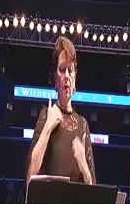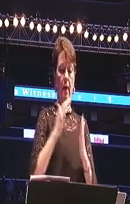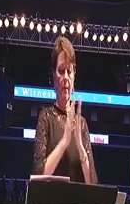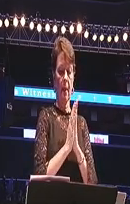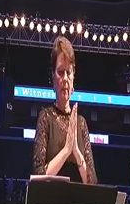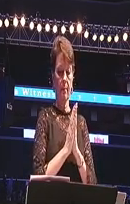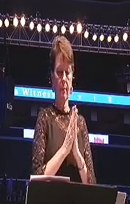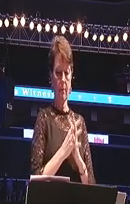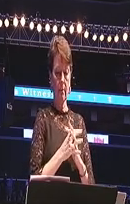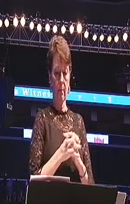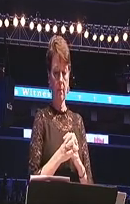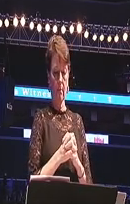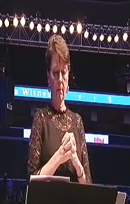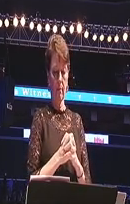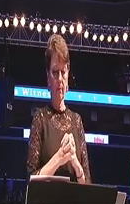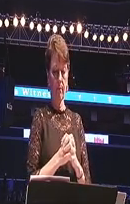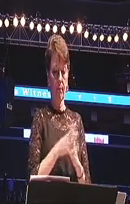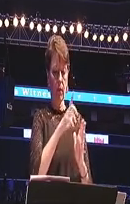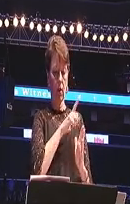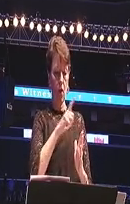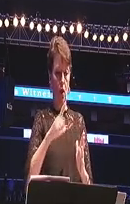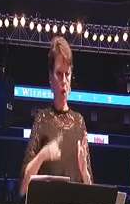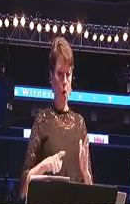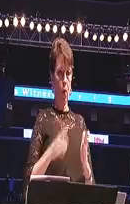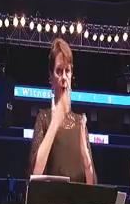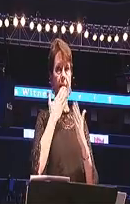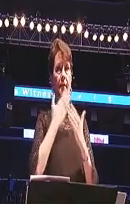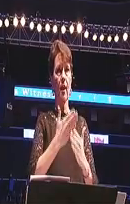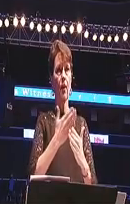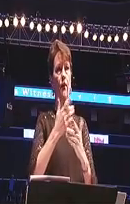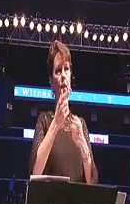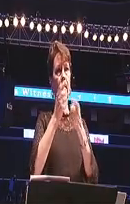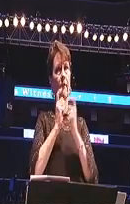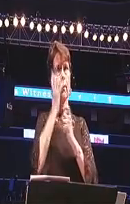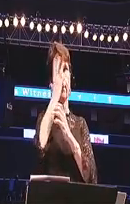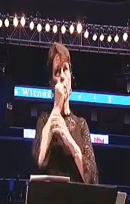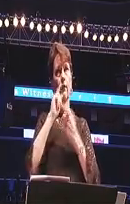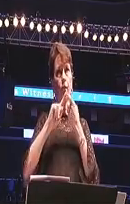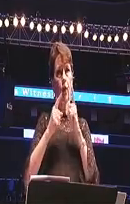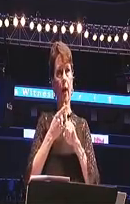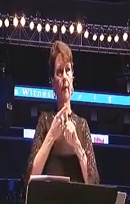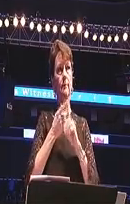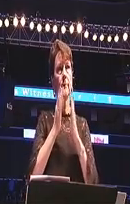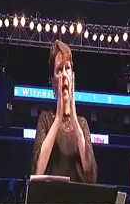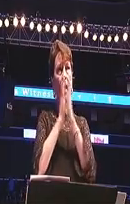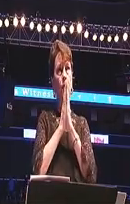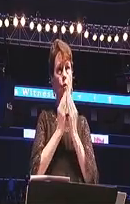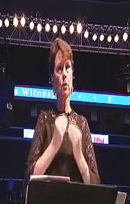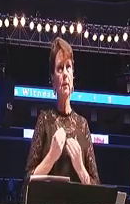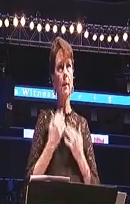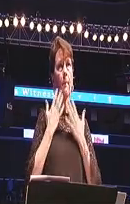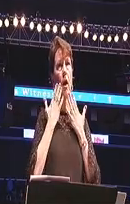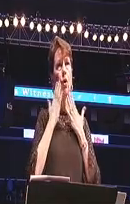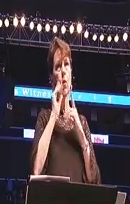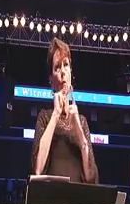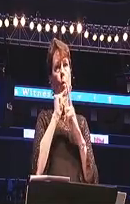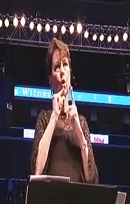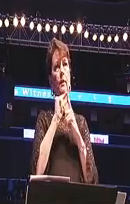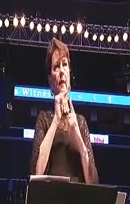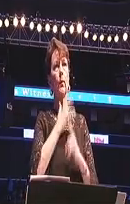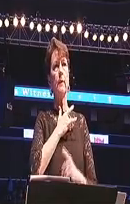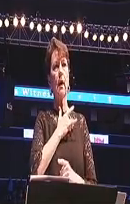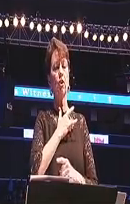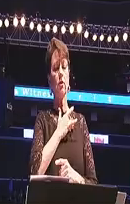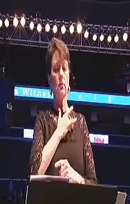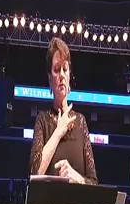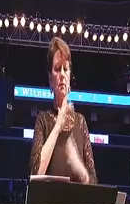Spirit. Lord, we thank you for the gift of our beautiful friend. We ask that you would inspire her with words that will touch our hearts. We